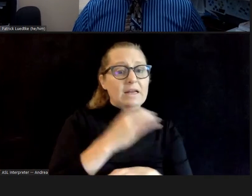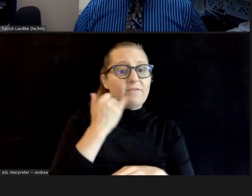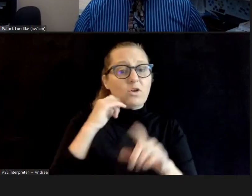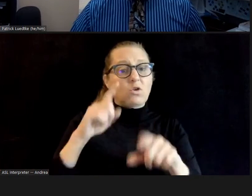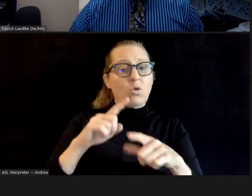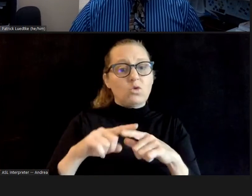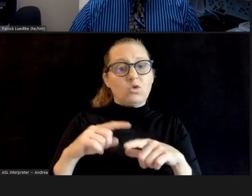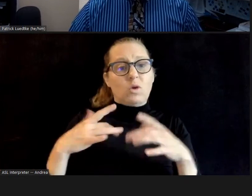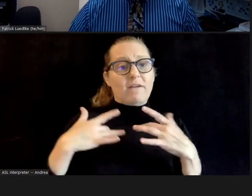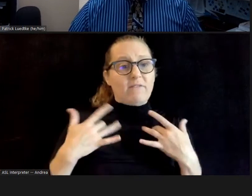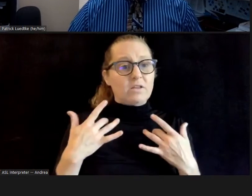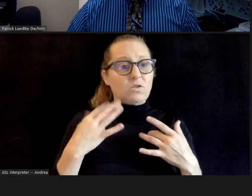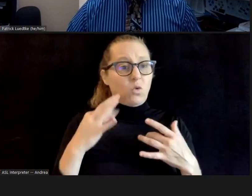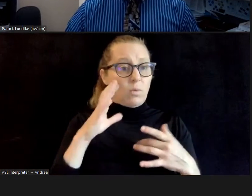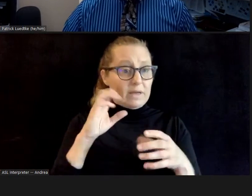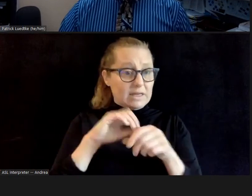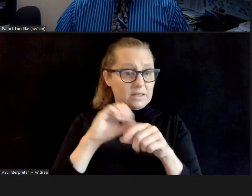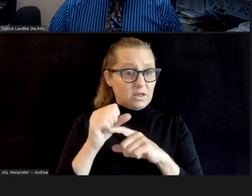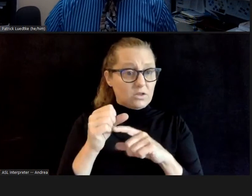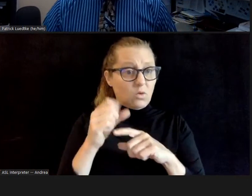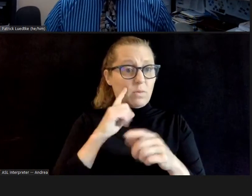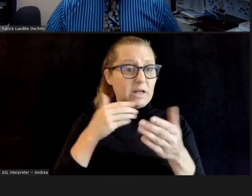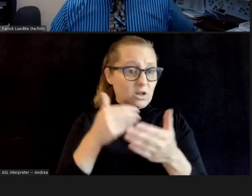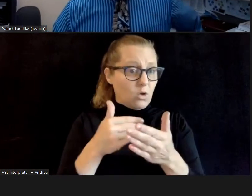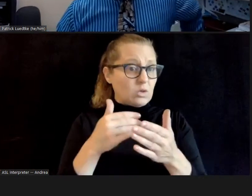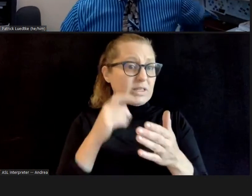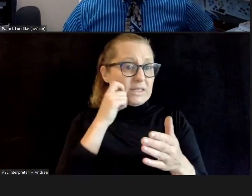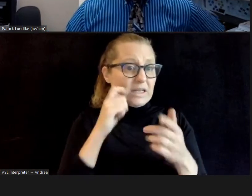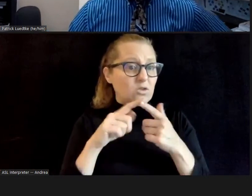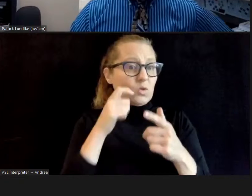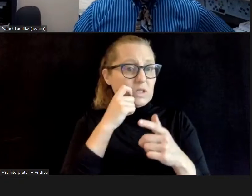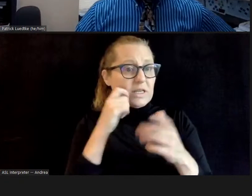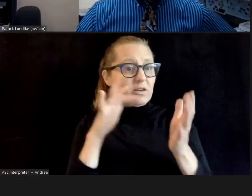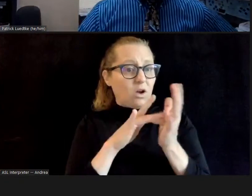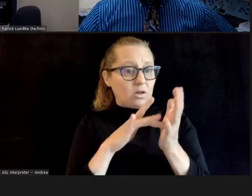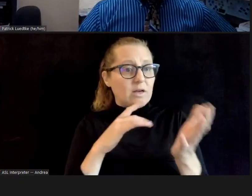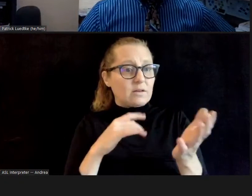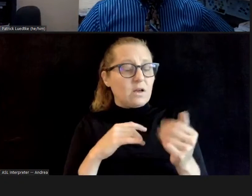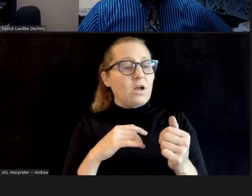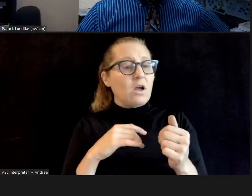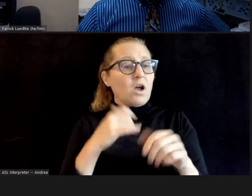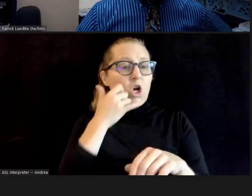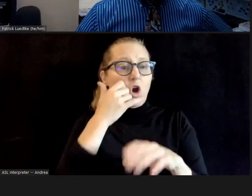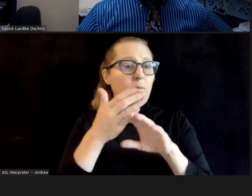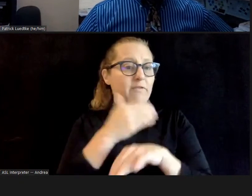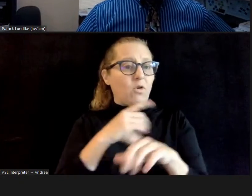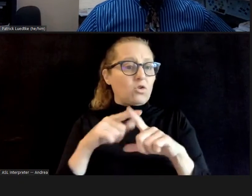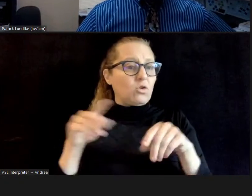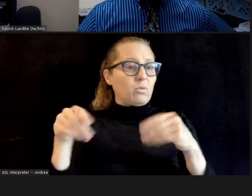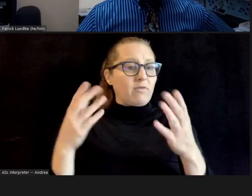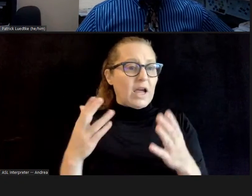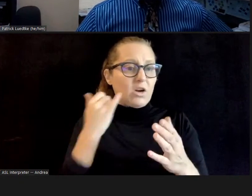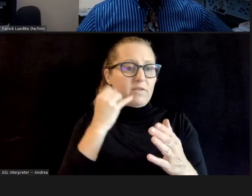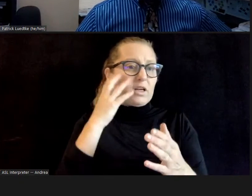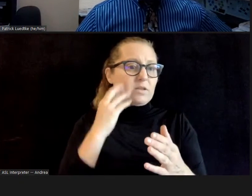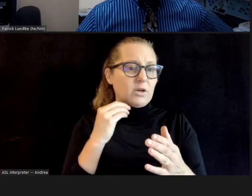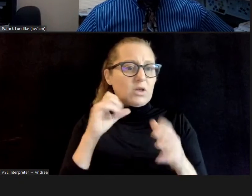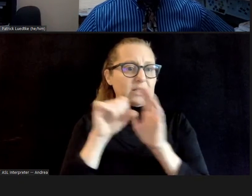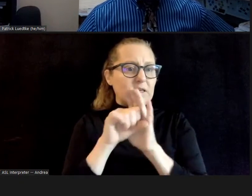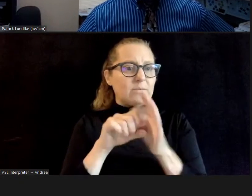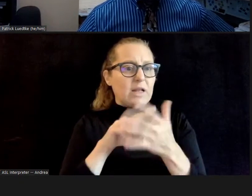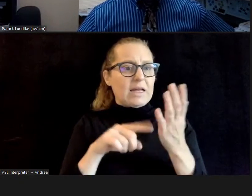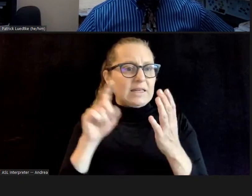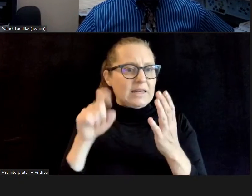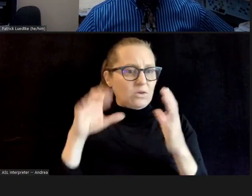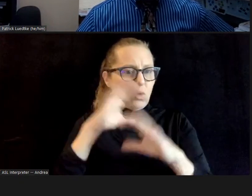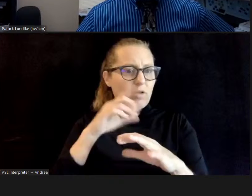be in situations where there may be close, personal, and skin-to-skin contact. Call ahead to your provider if you're experiencing symptoms and need to seek